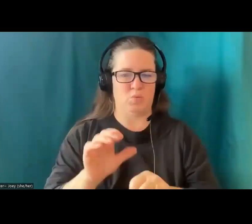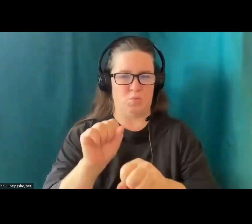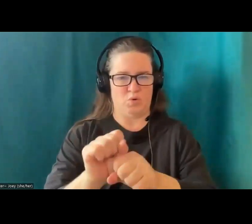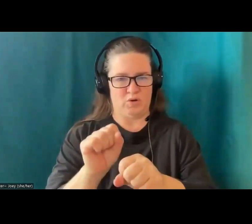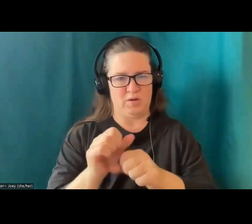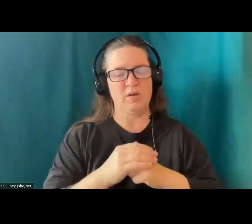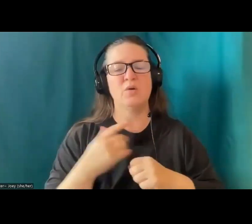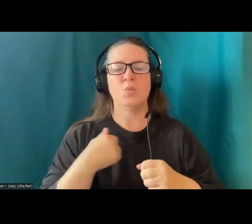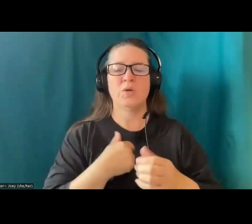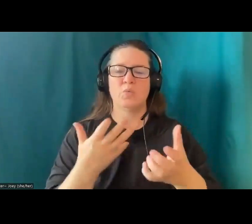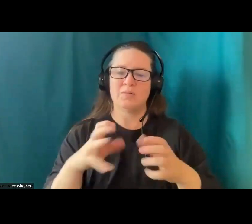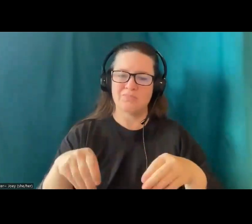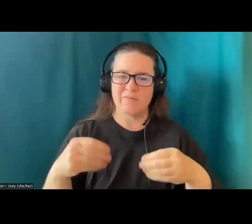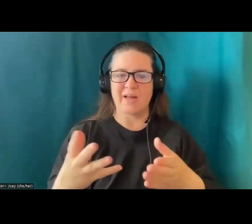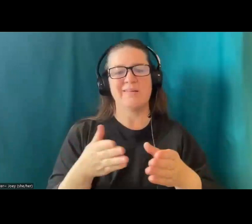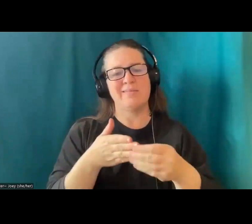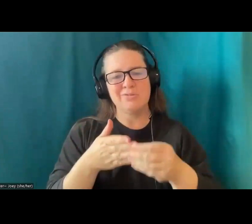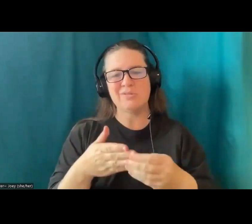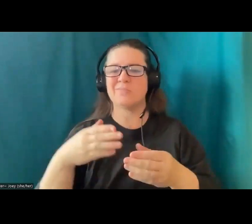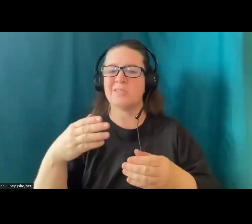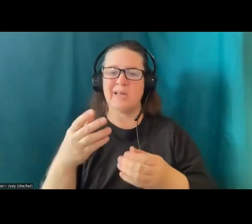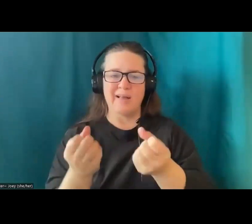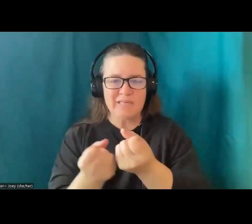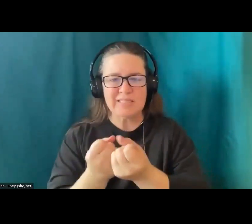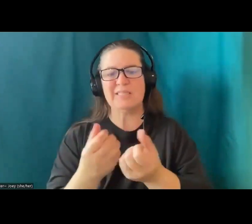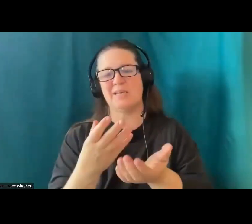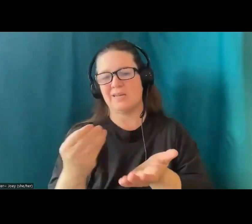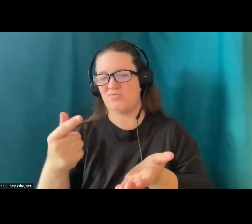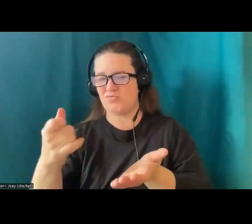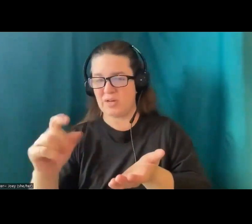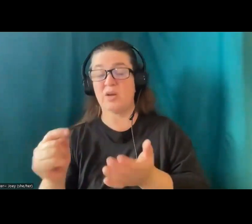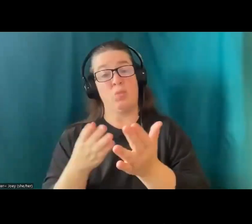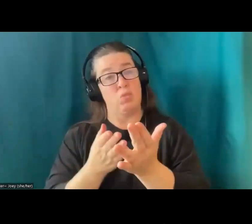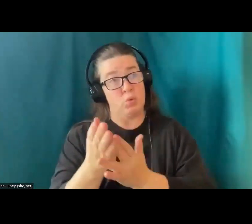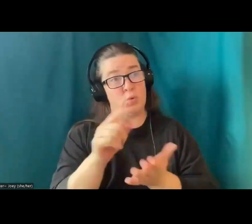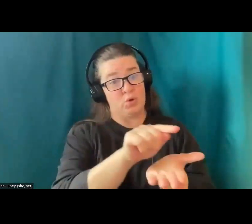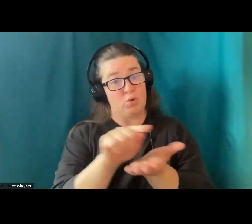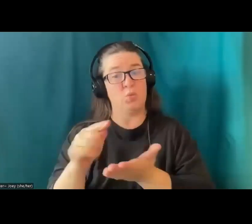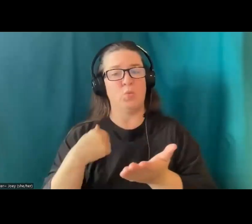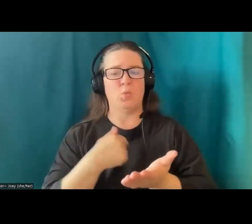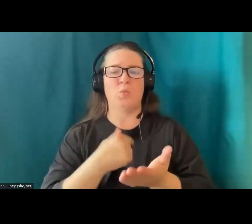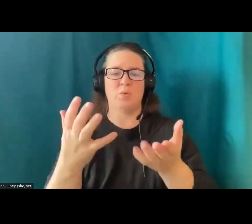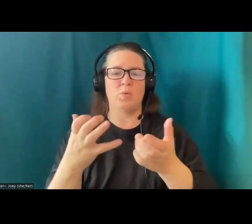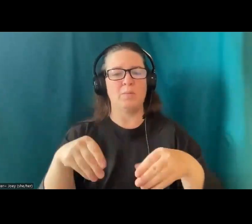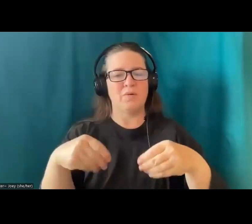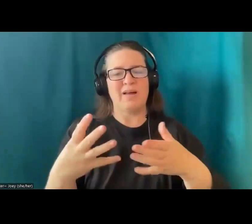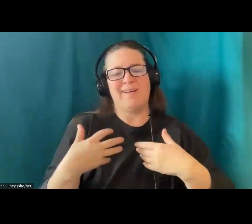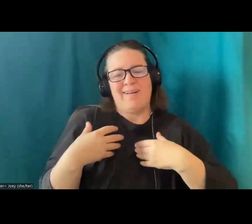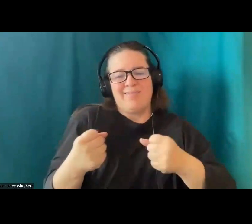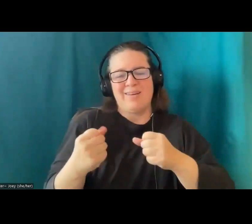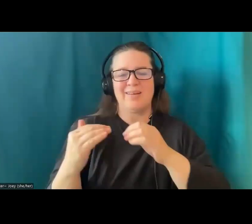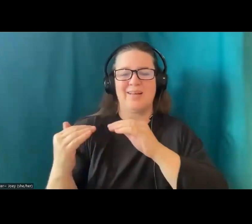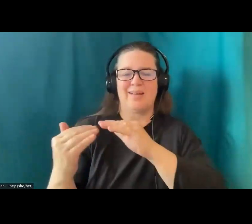work. And through you, we work to inspire a healthy, equitable, and creative Washington. Thank you for